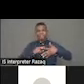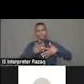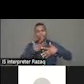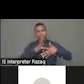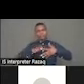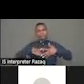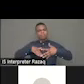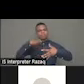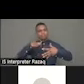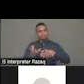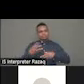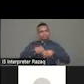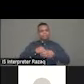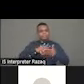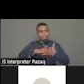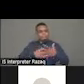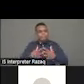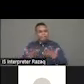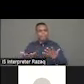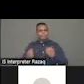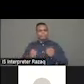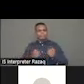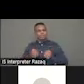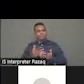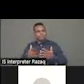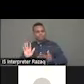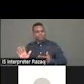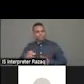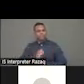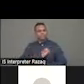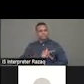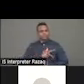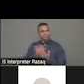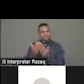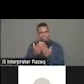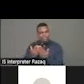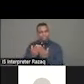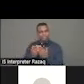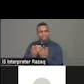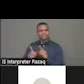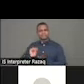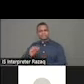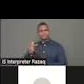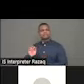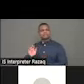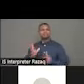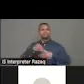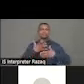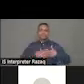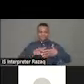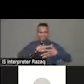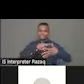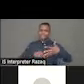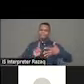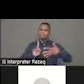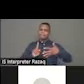masomo, imibare, ikinyarwanda, ubumenyi n'ikoranabuhanga riciriritse ndetse n'imbonezamubano, ayo masomo yashyirwa